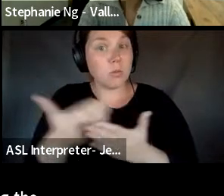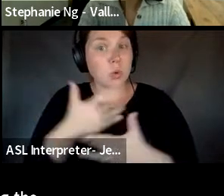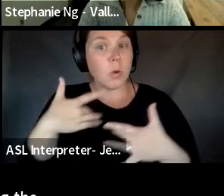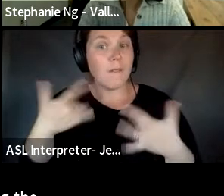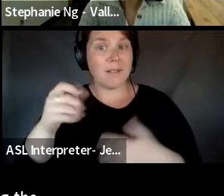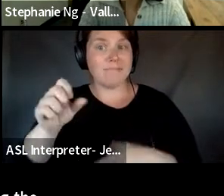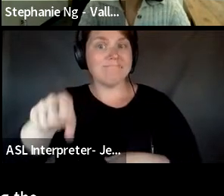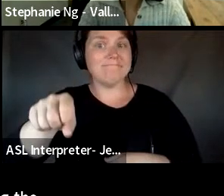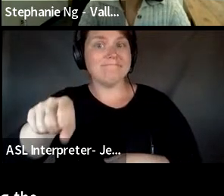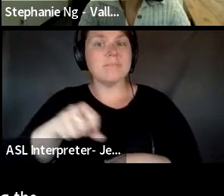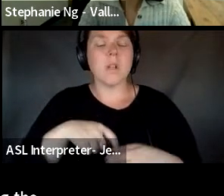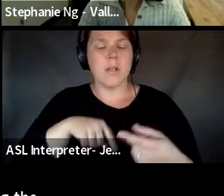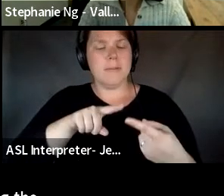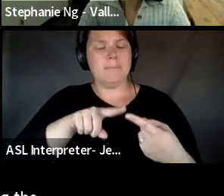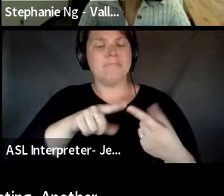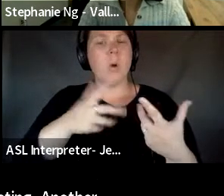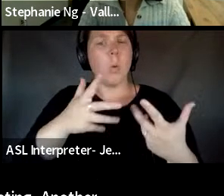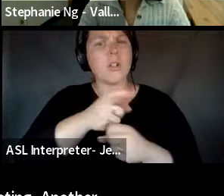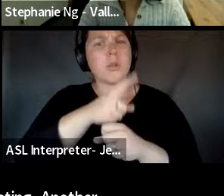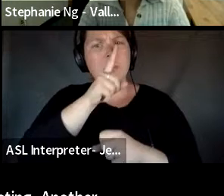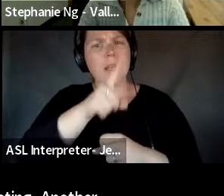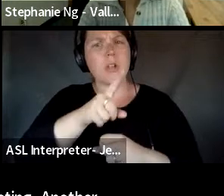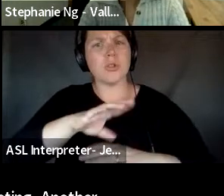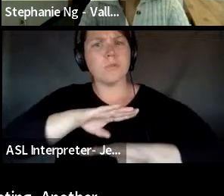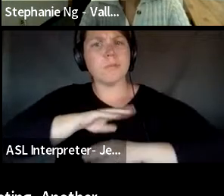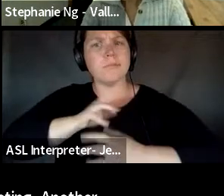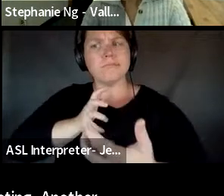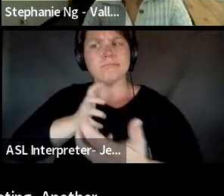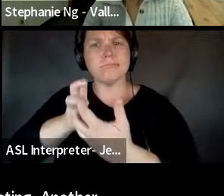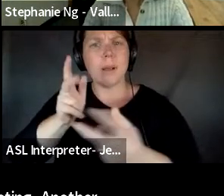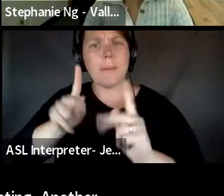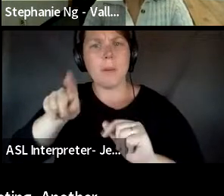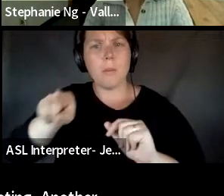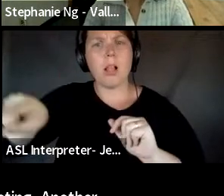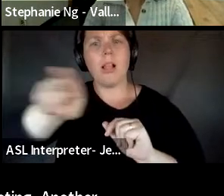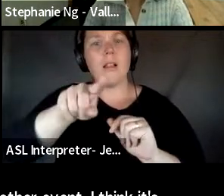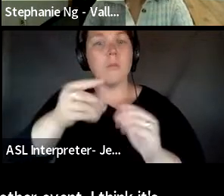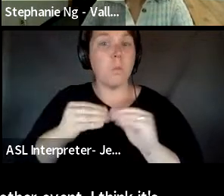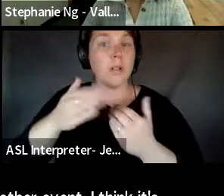make sure that we meet people where they're at. We're making things as easy as possible for them.